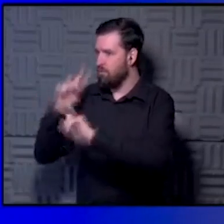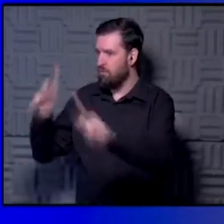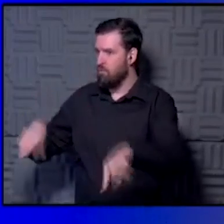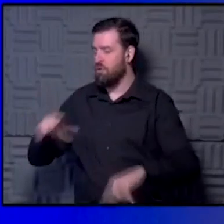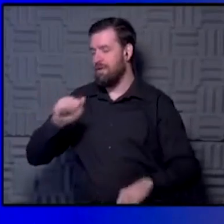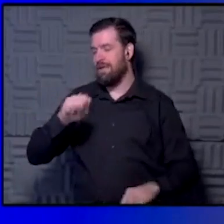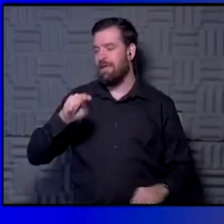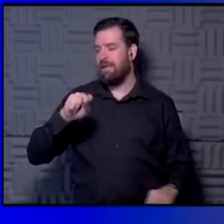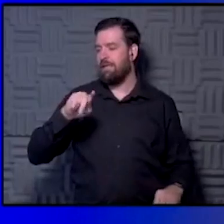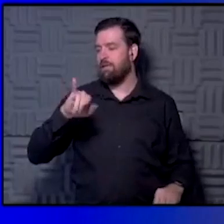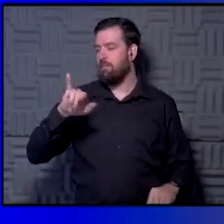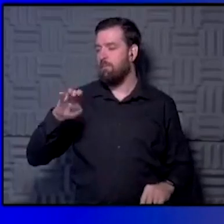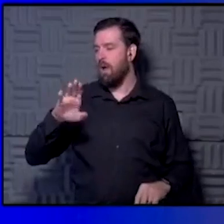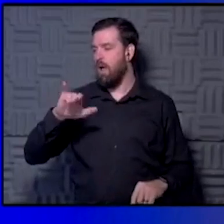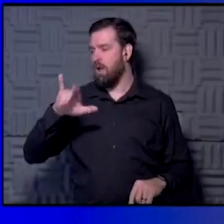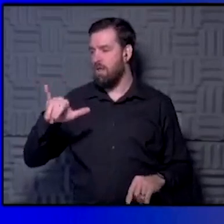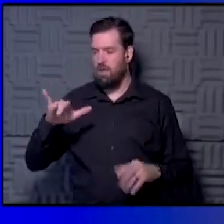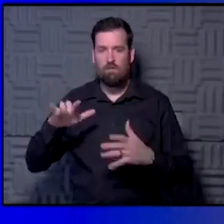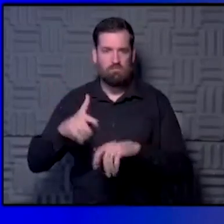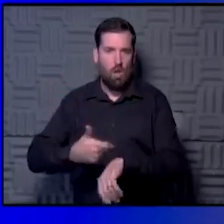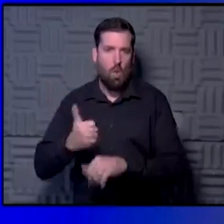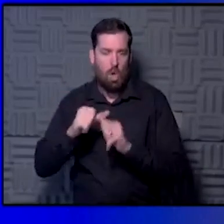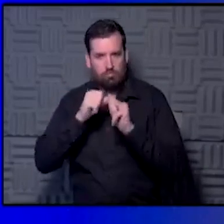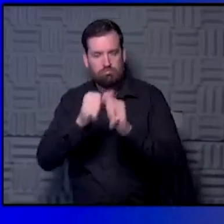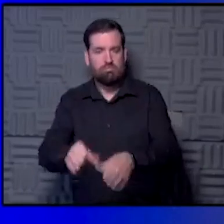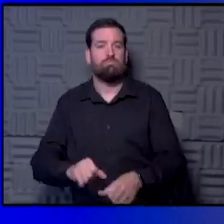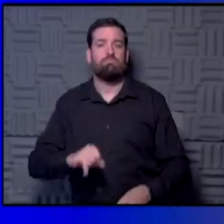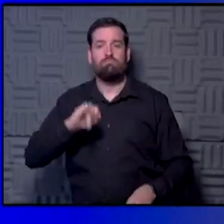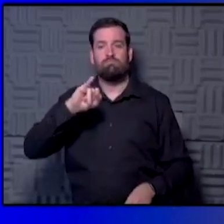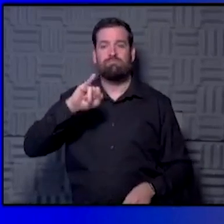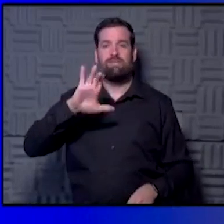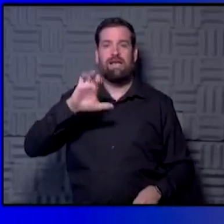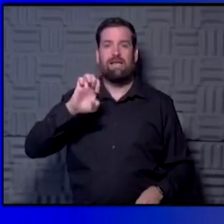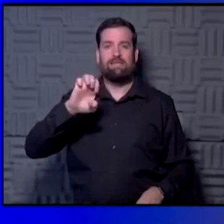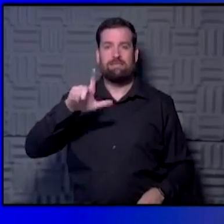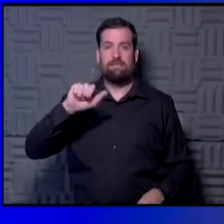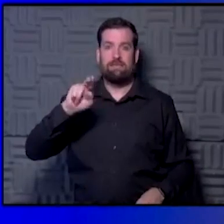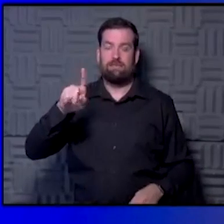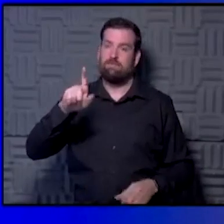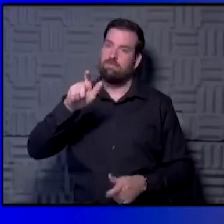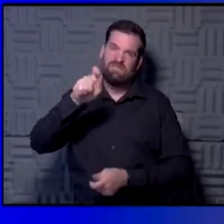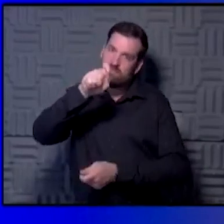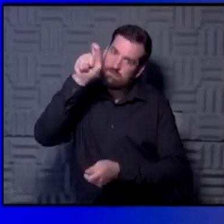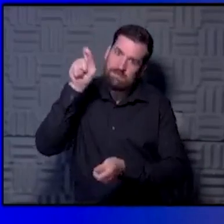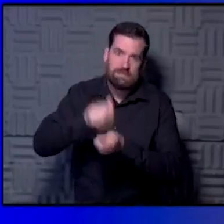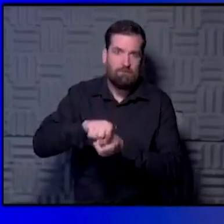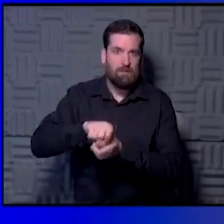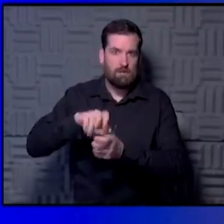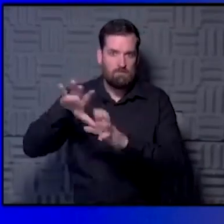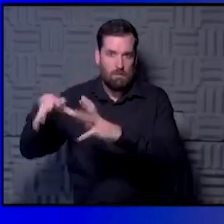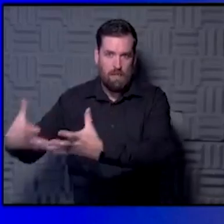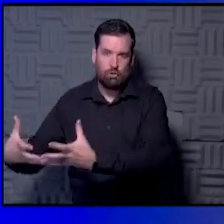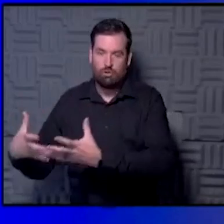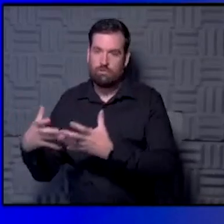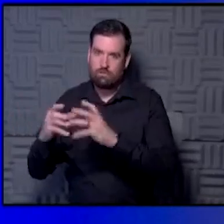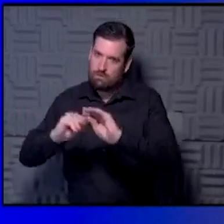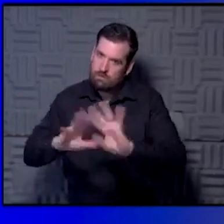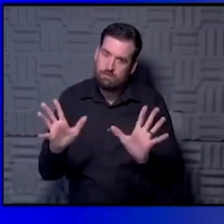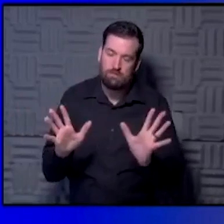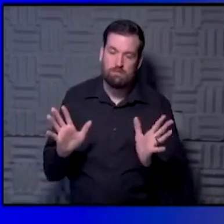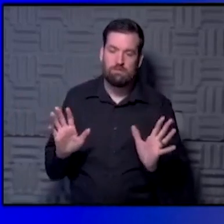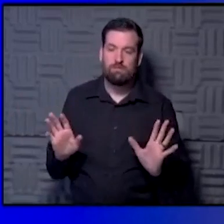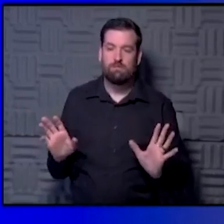antibody durability. So I think in the Iceland study, but again, that is a very distinct population from the rest of the world. Let's be clear on